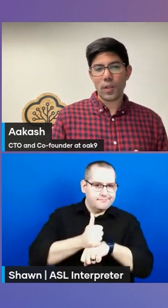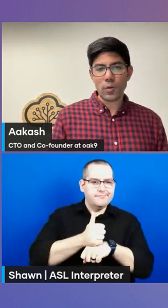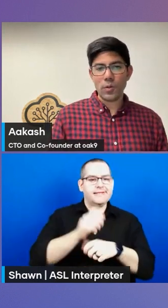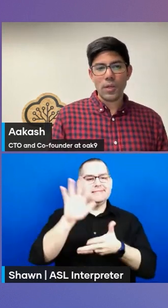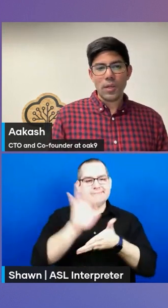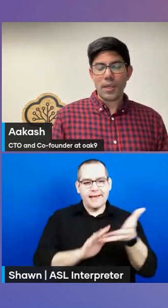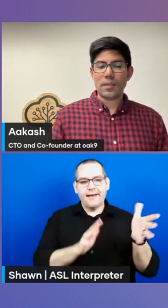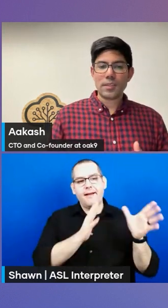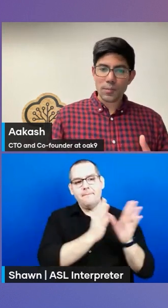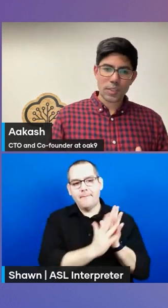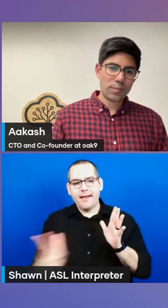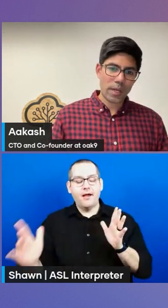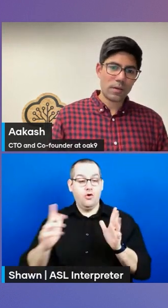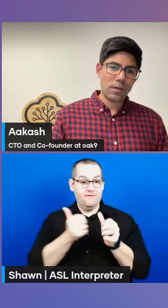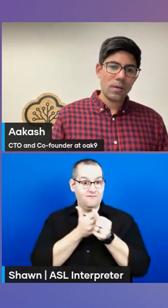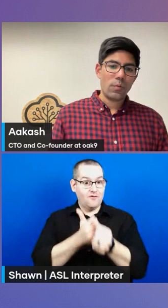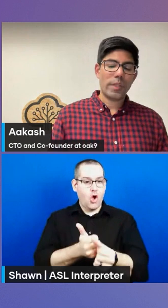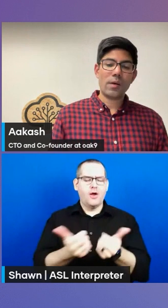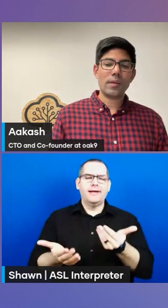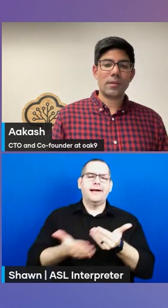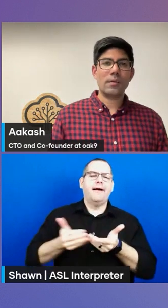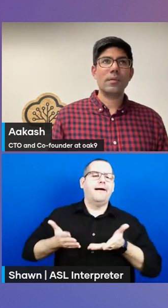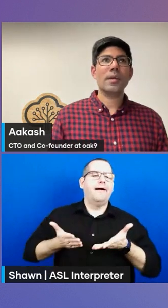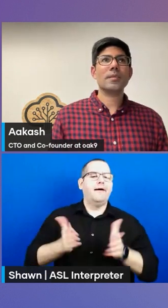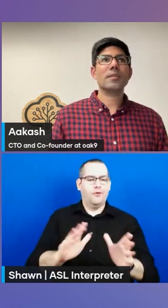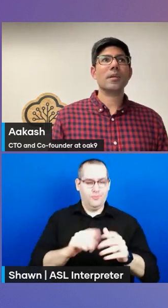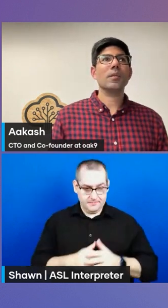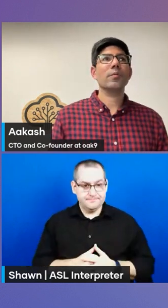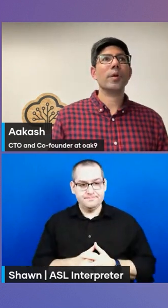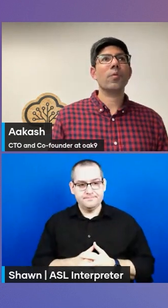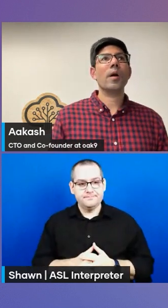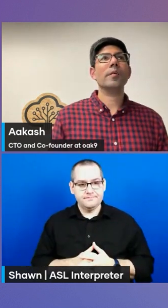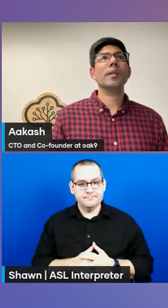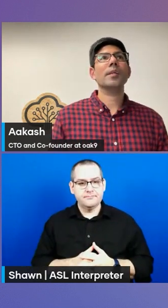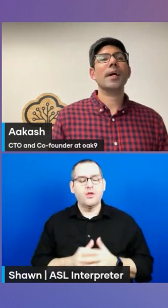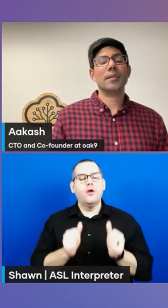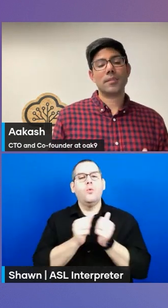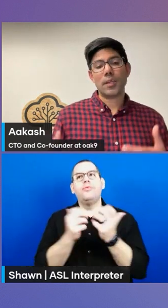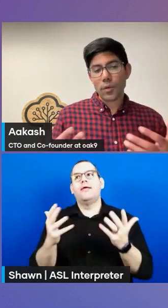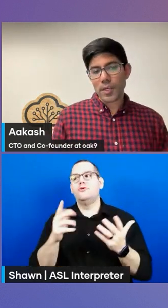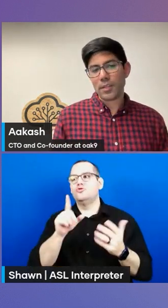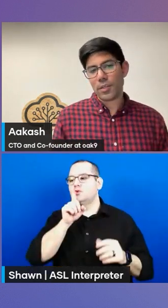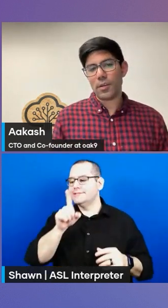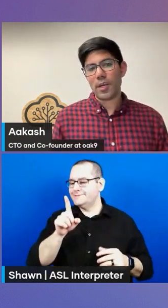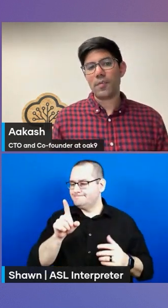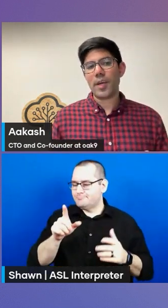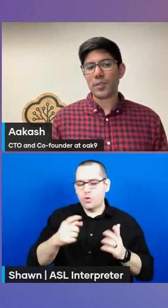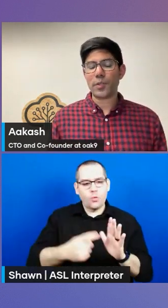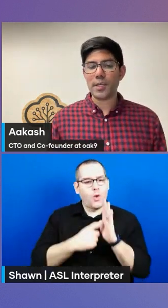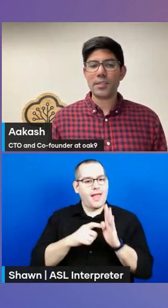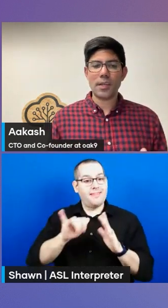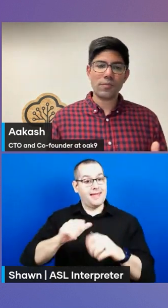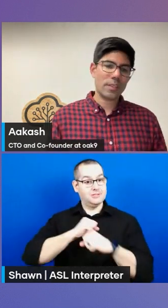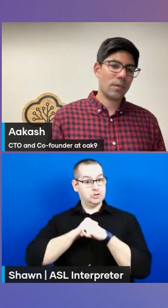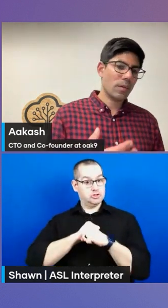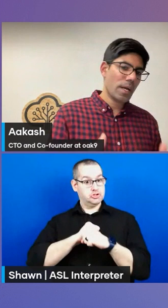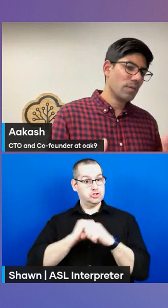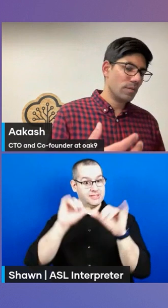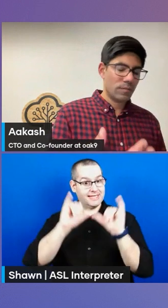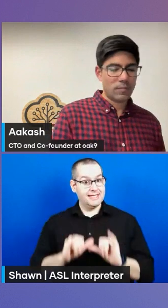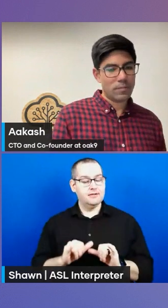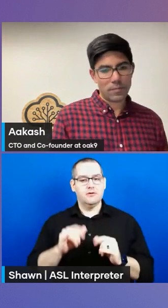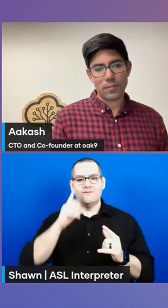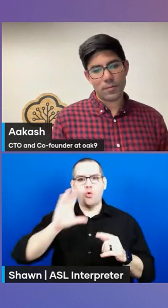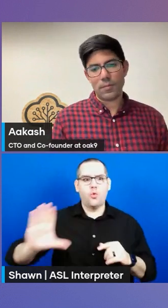want to follow in a seamless manner without necessarily requiring that security engineer to have expertise in every single